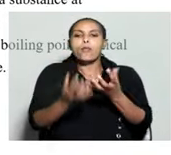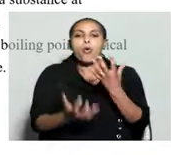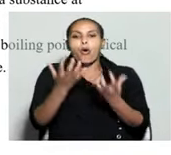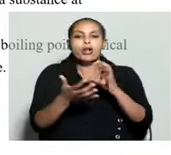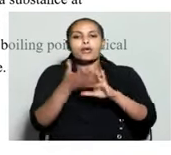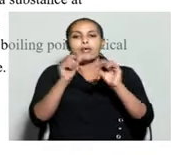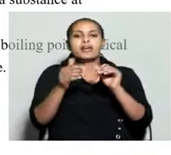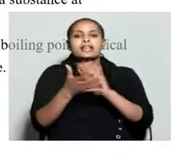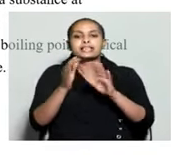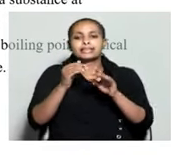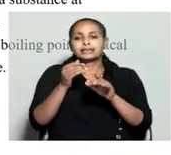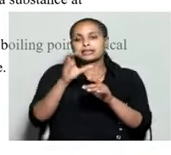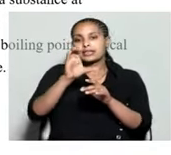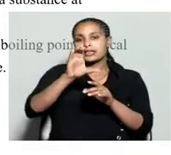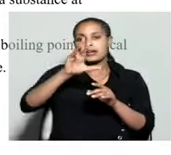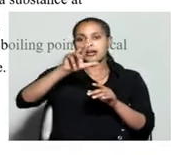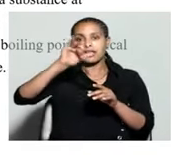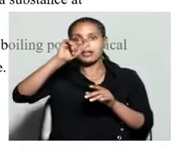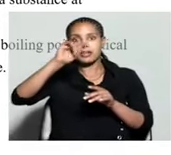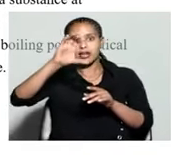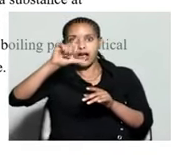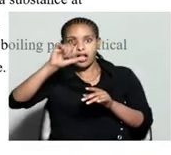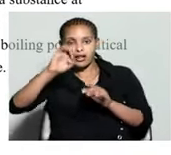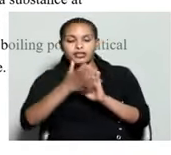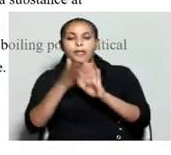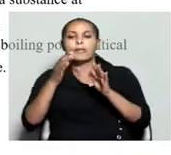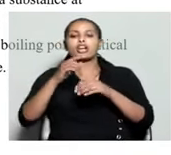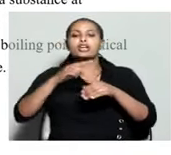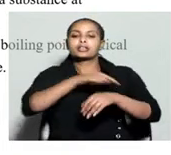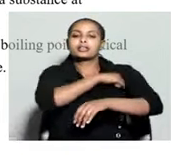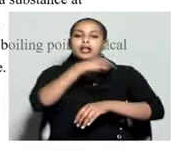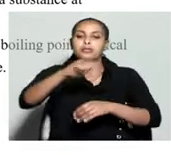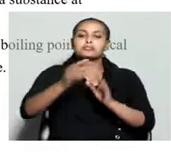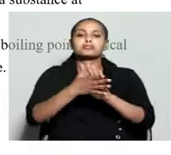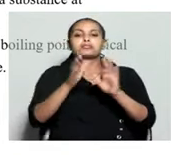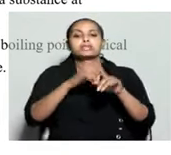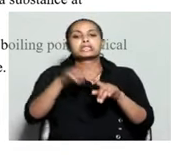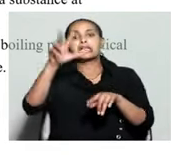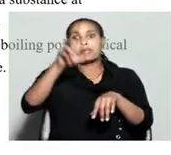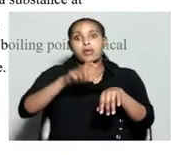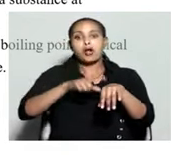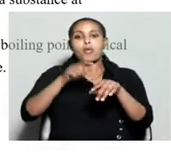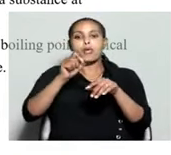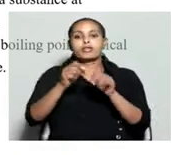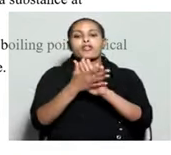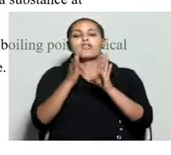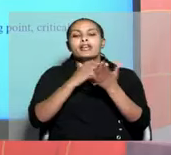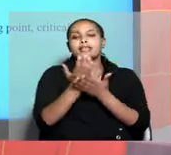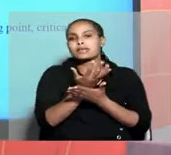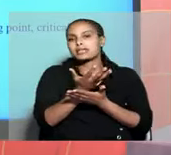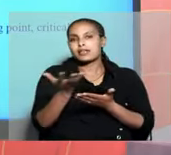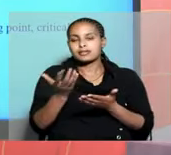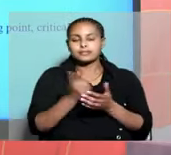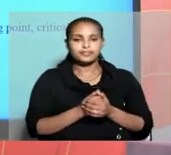point, critical temperature, critical pressure and triple point of a substance.